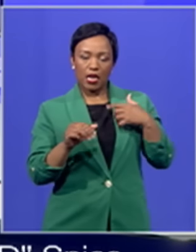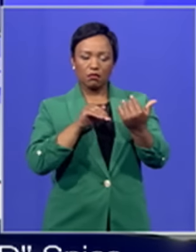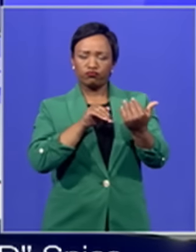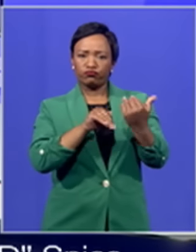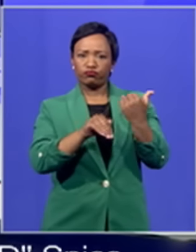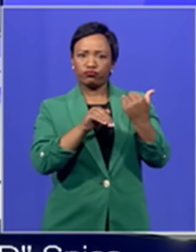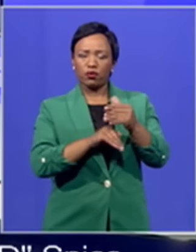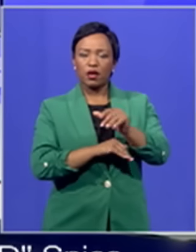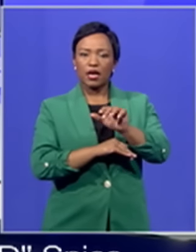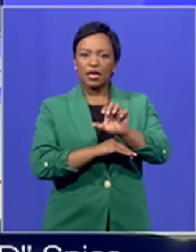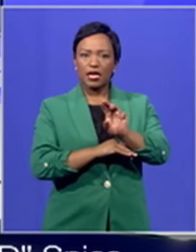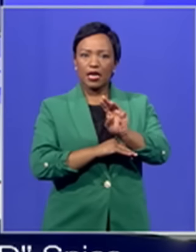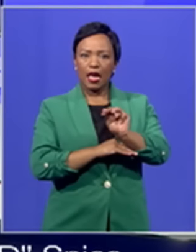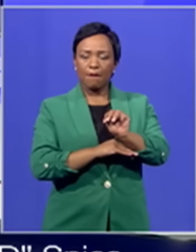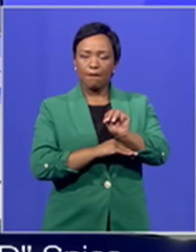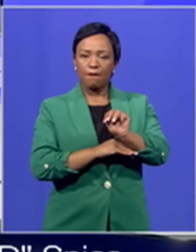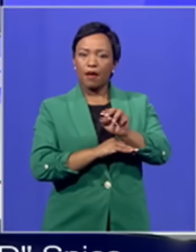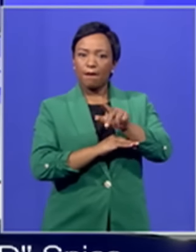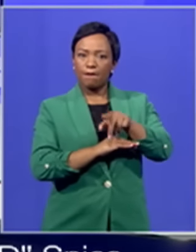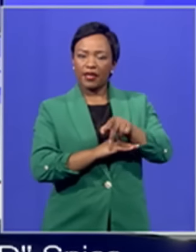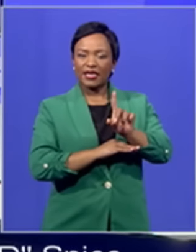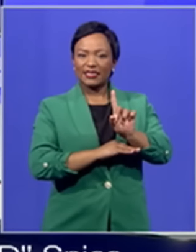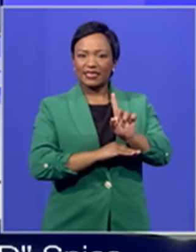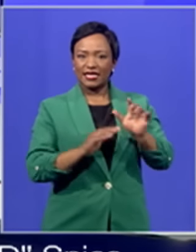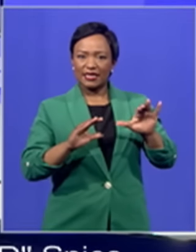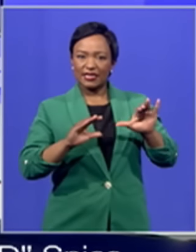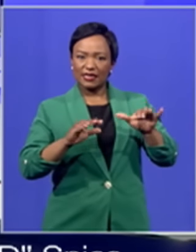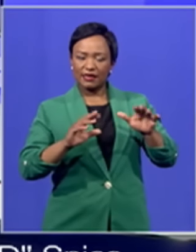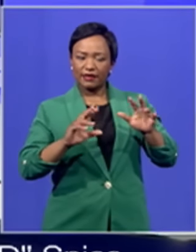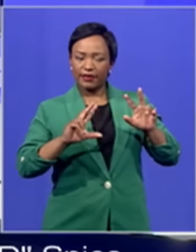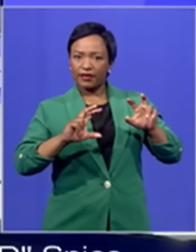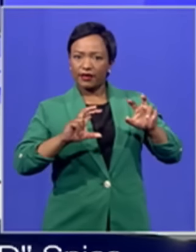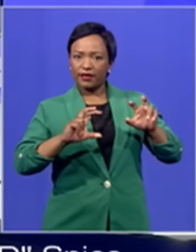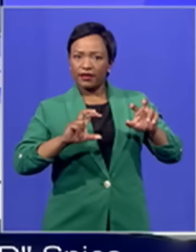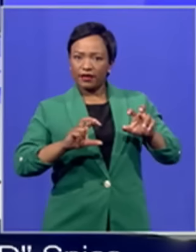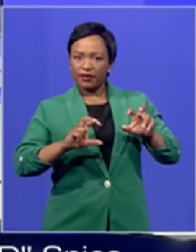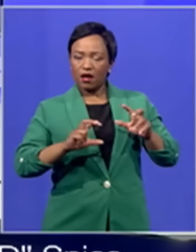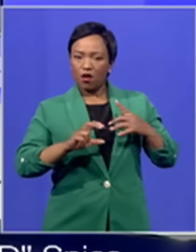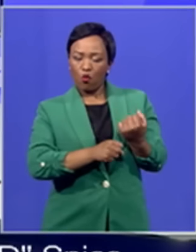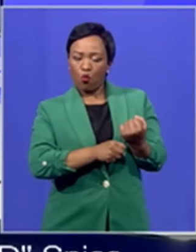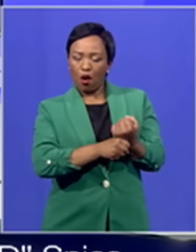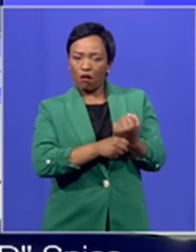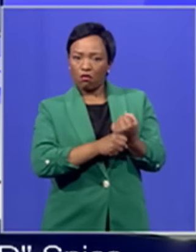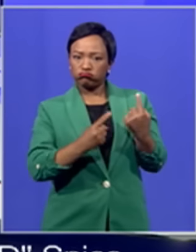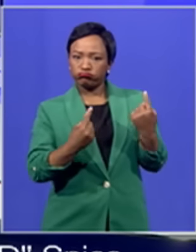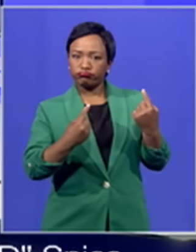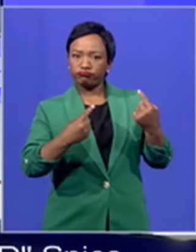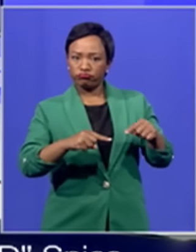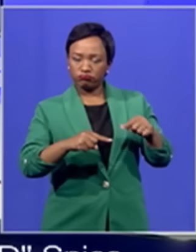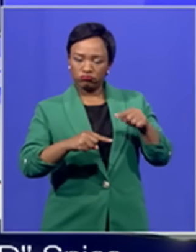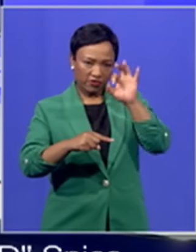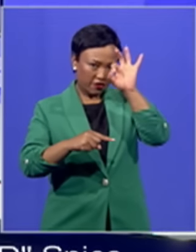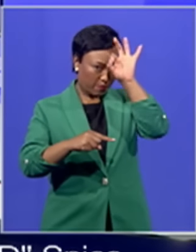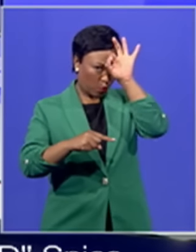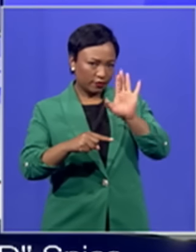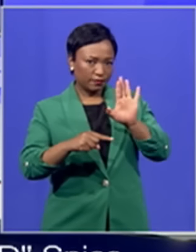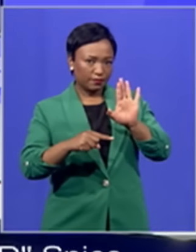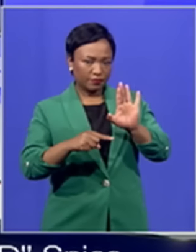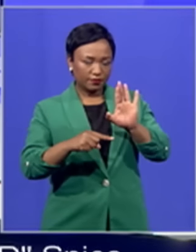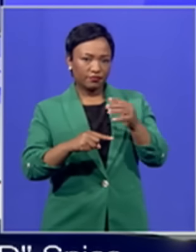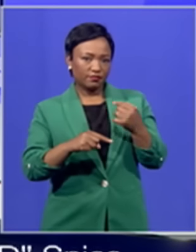kgona go dira melato go balalo ya dipolao gomme ba itereke ba sepetša lesolo la bona la semolao. Seo ka ge hlogophethiši yeo a